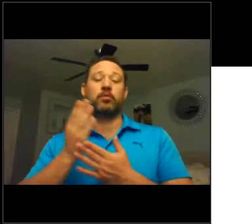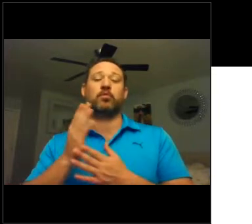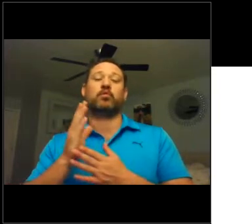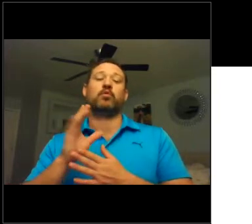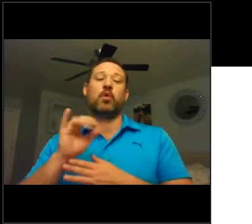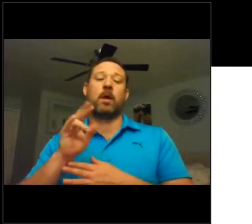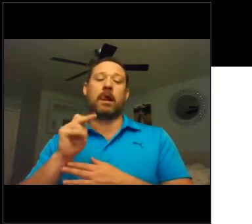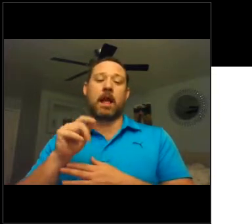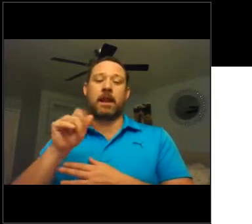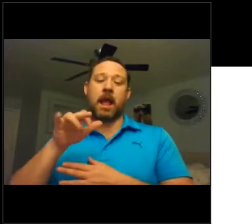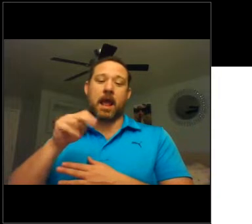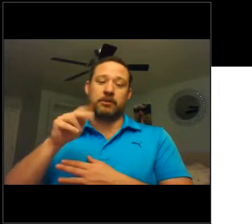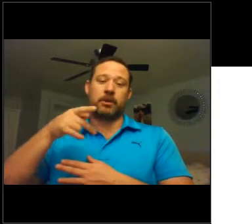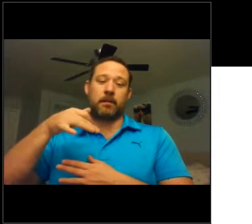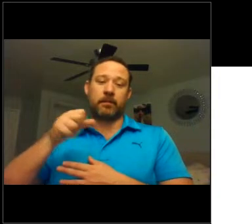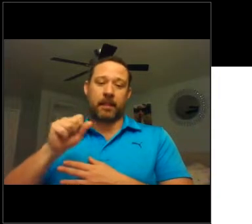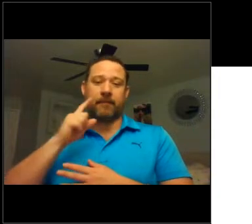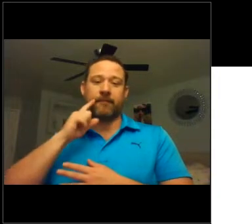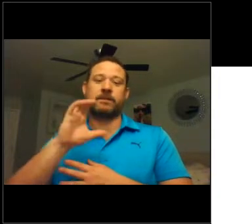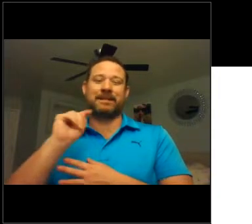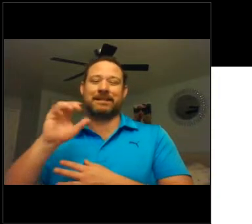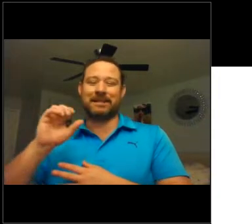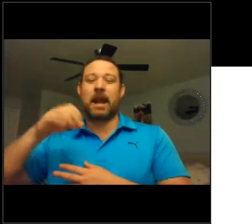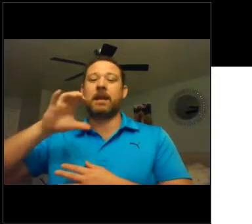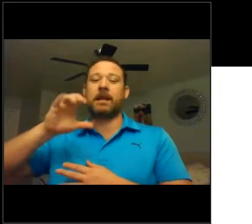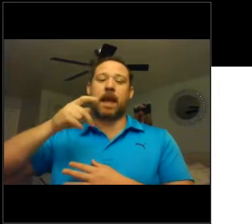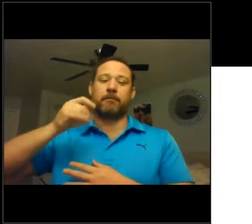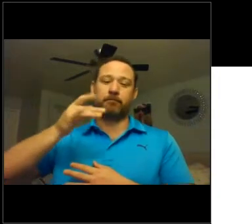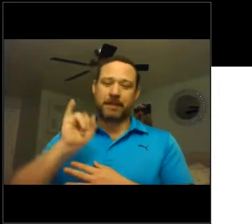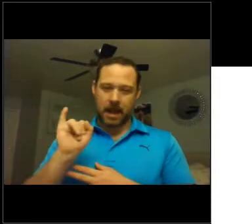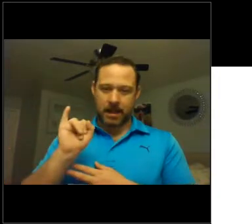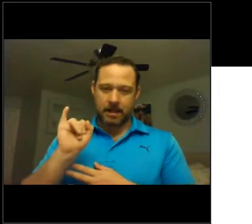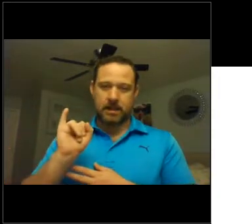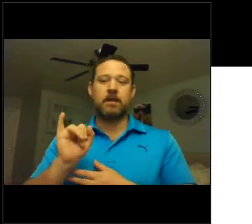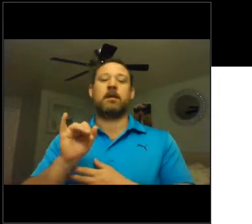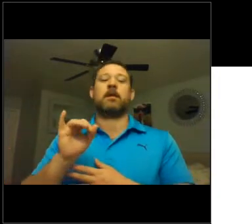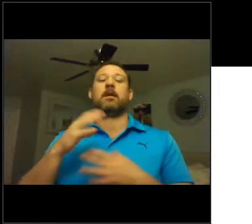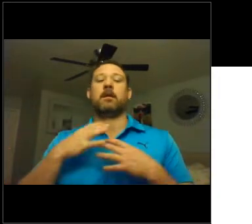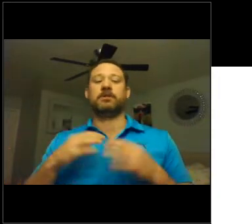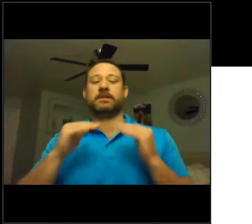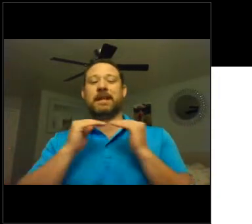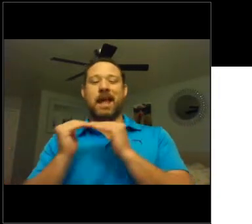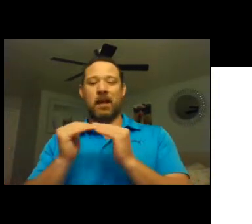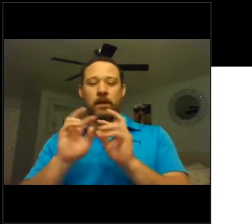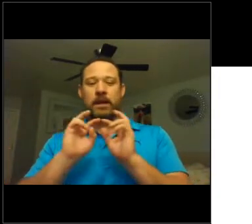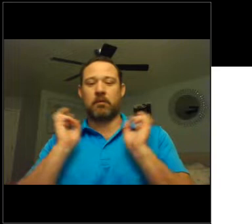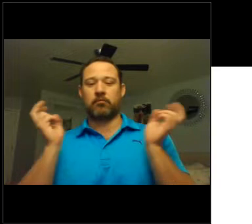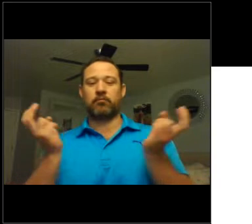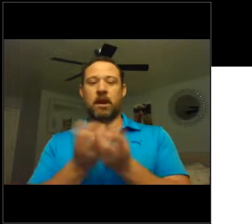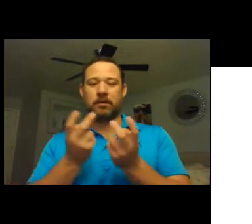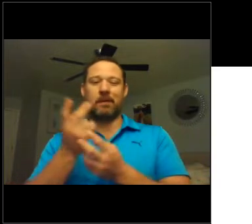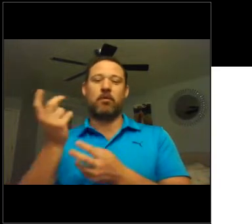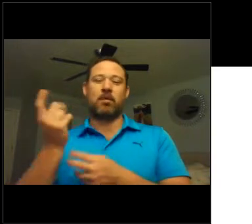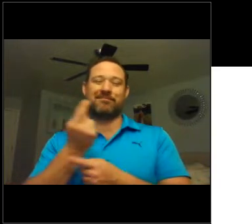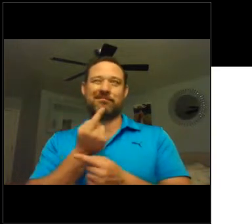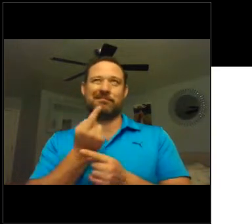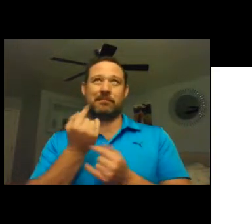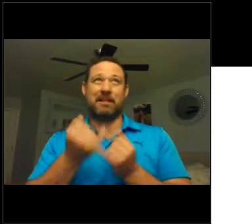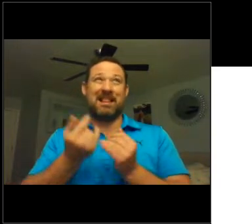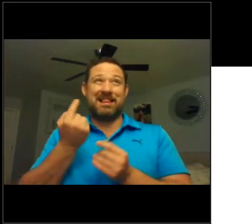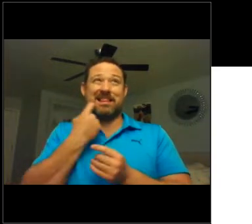for Transportation Infrastructure, or CAPTI, the Commission's Equity Advisory Roundtable, which wrapped up last